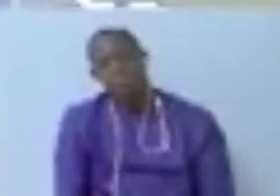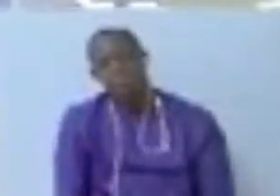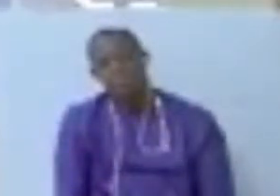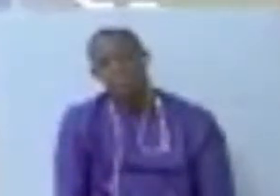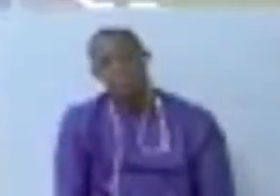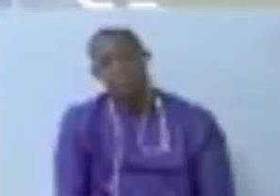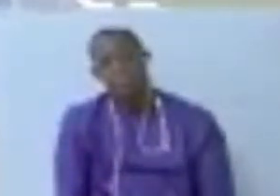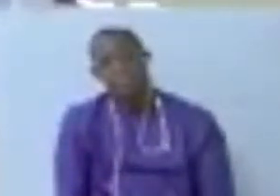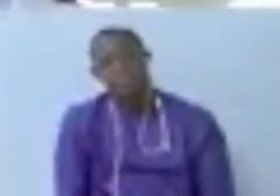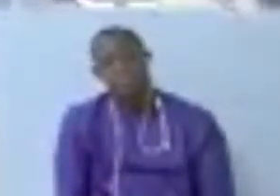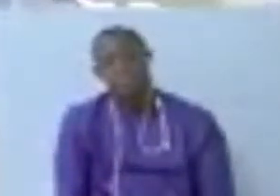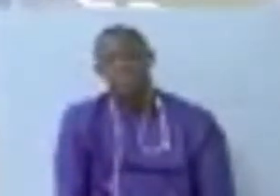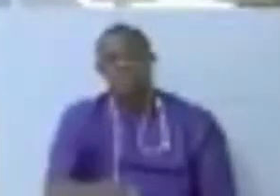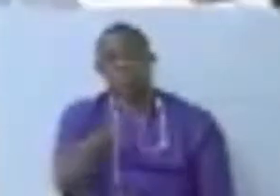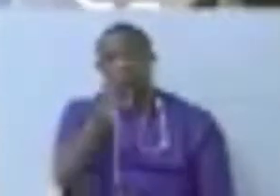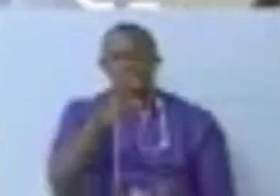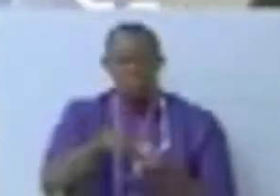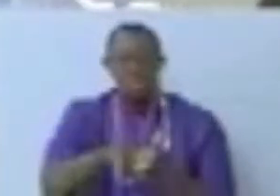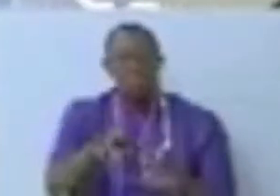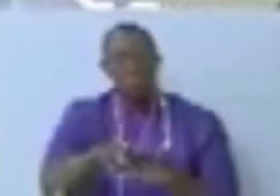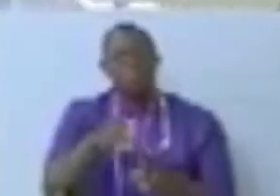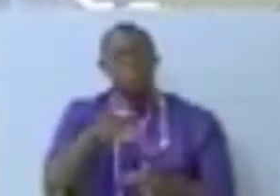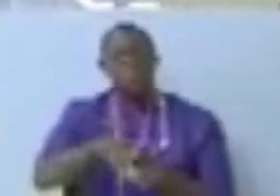You are of average height.